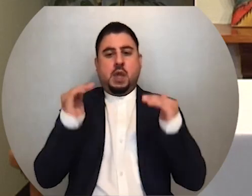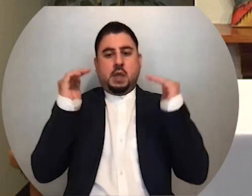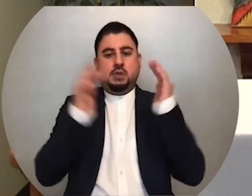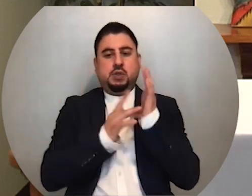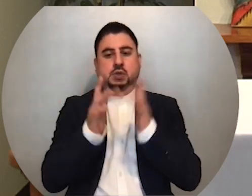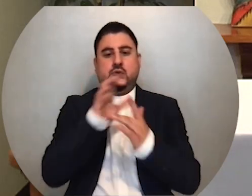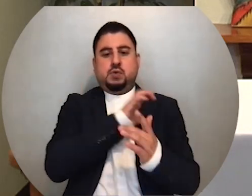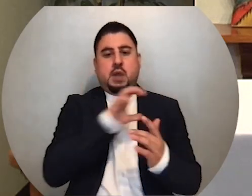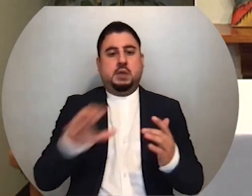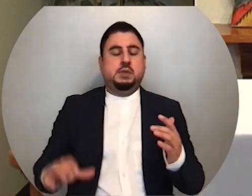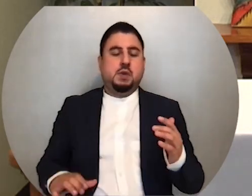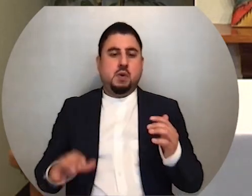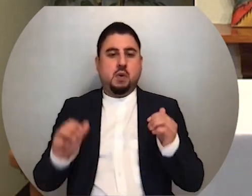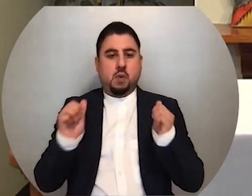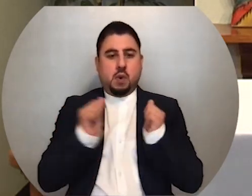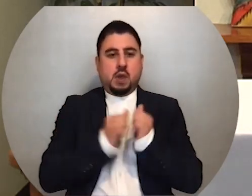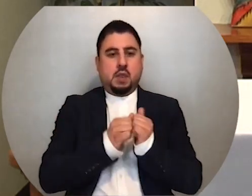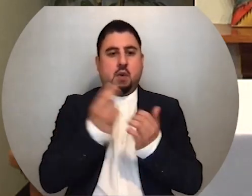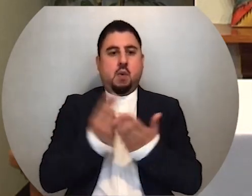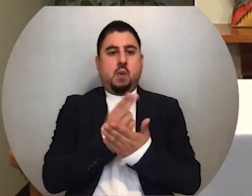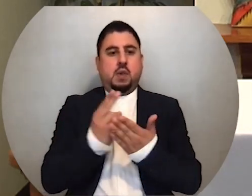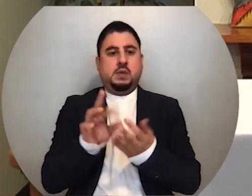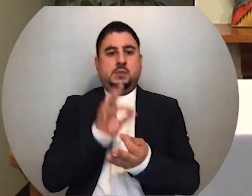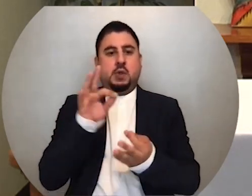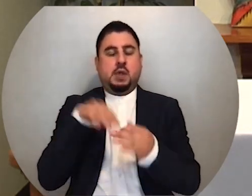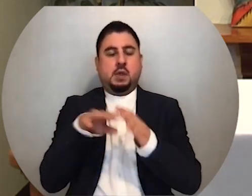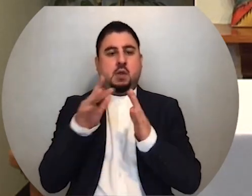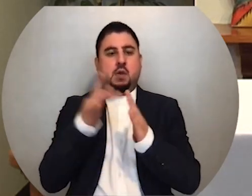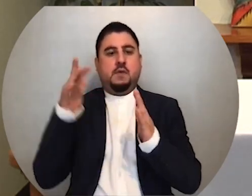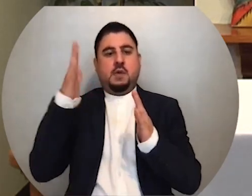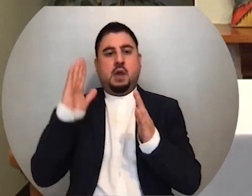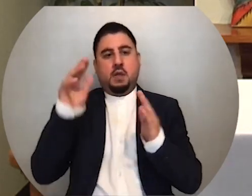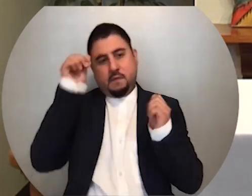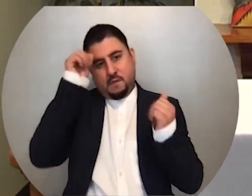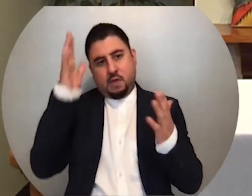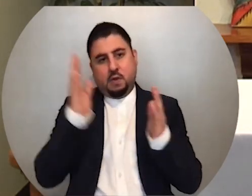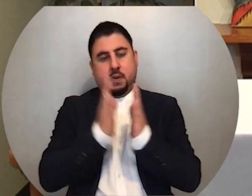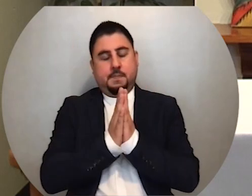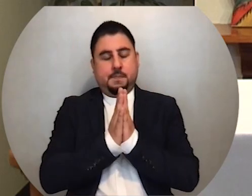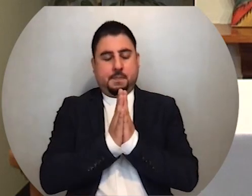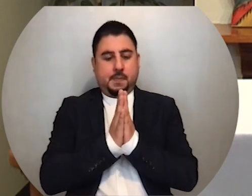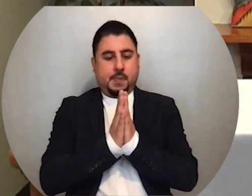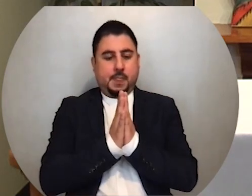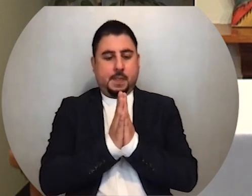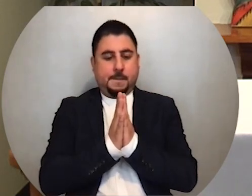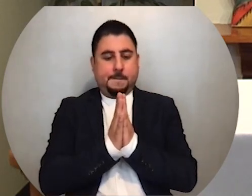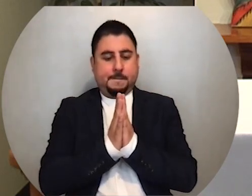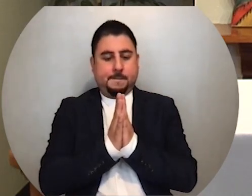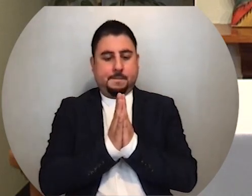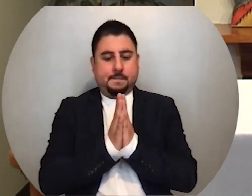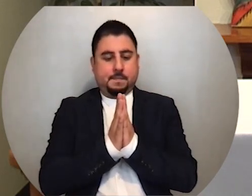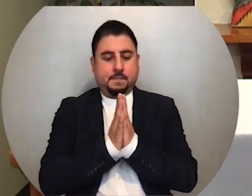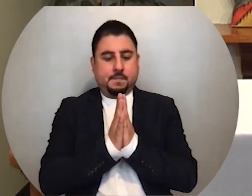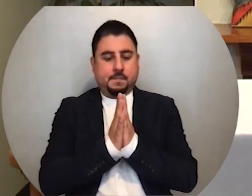are the Most High, Jesus Christ, with the Holy Spirit, in the glory of God the Father. Amen.